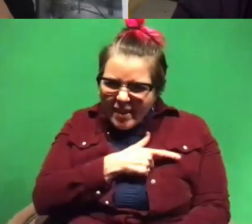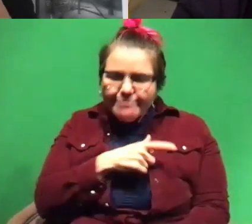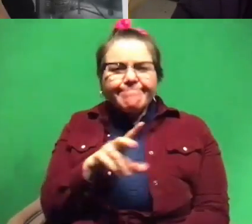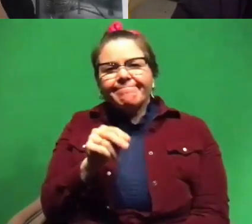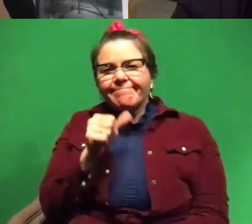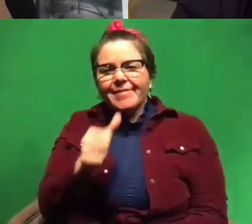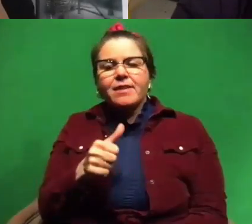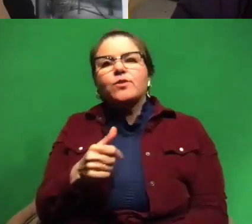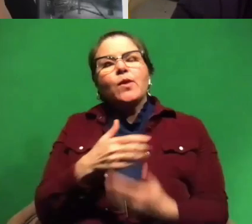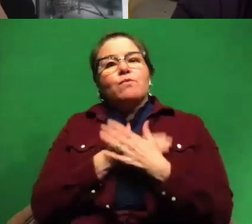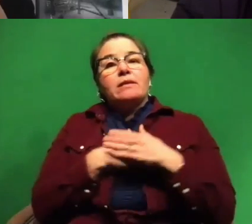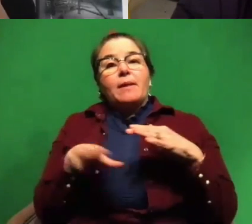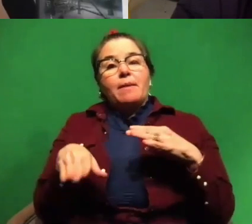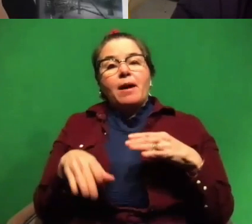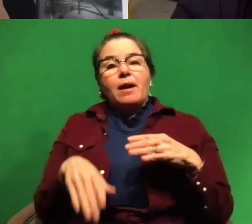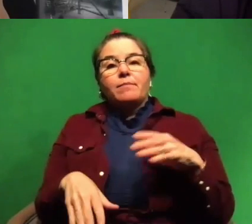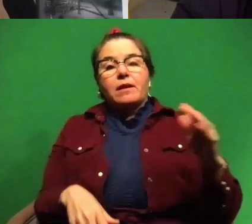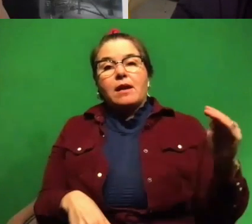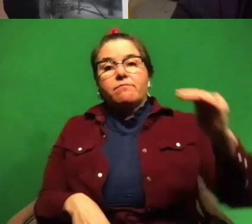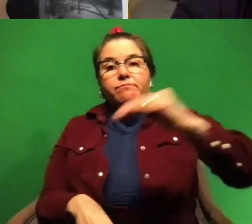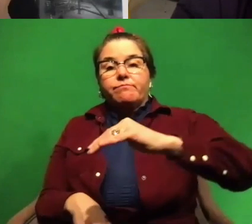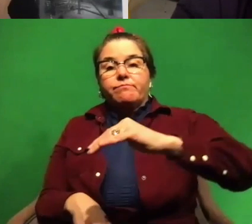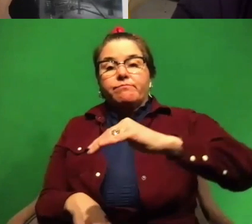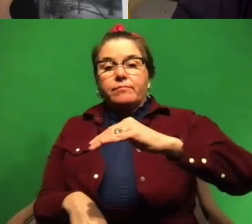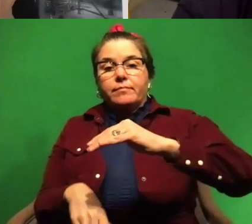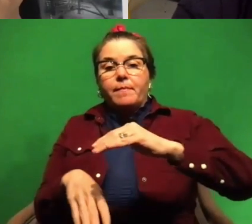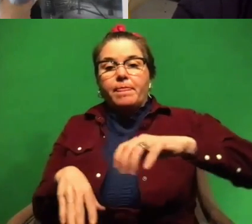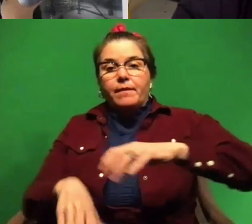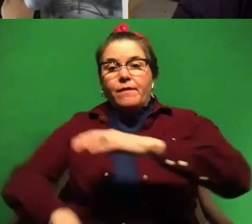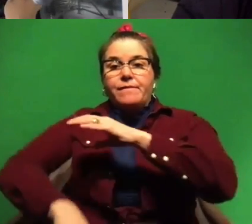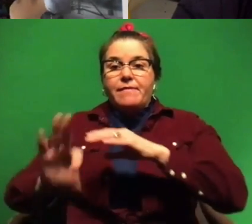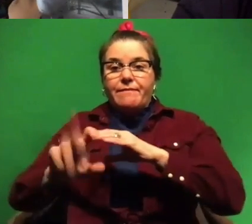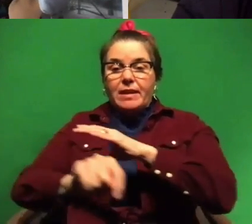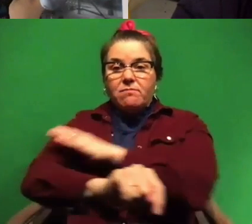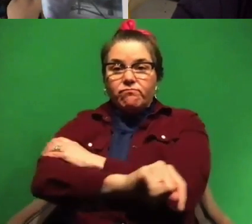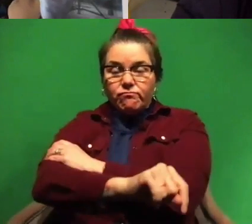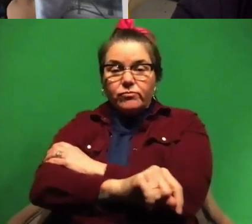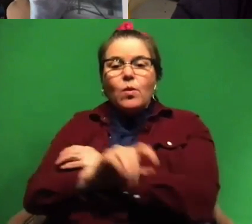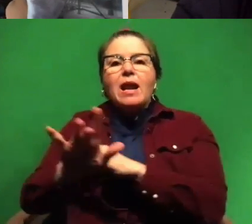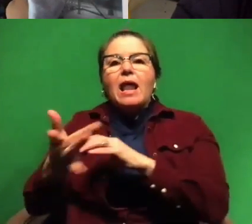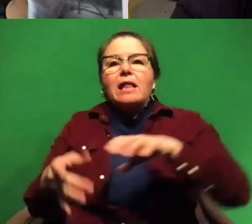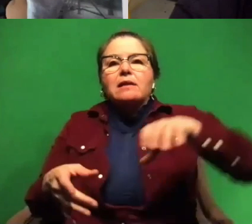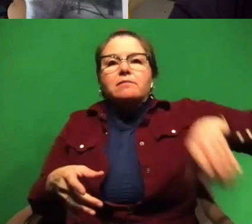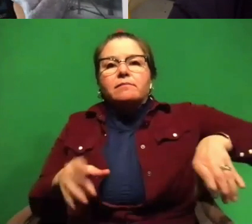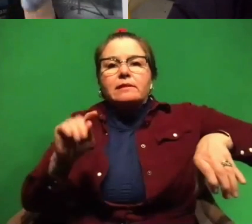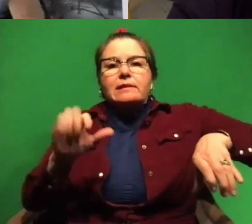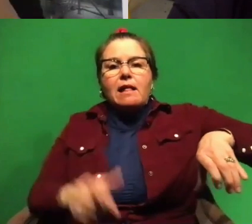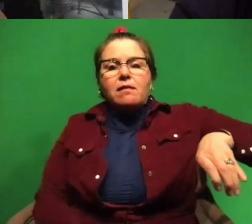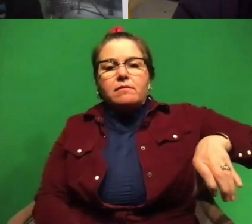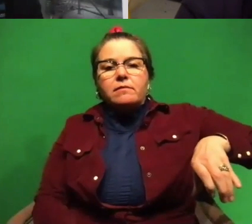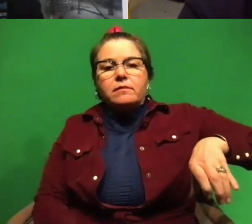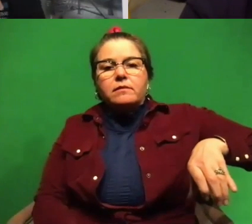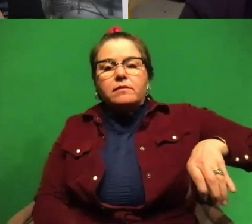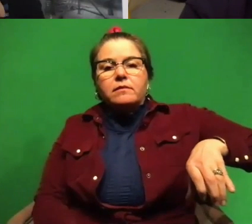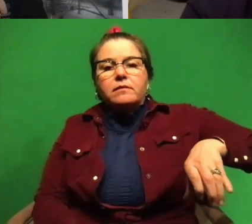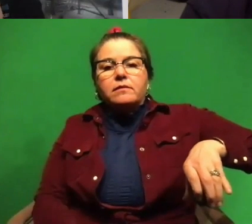resting, and we basically just put our hand over the pectoral fin, or we lightly touch the tail here, and then we just